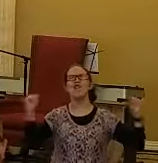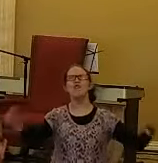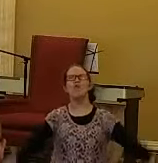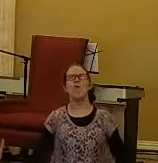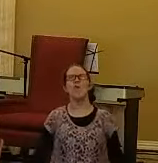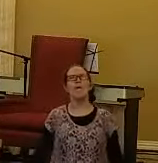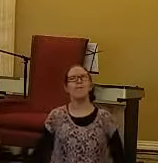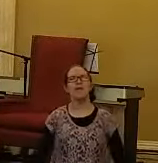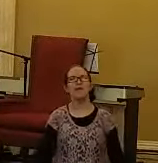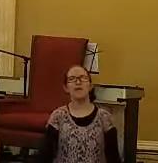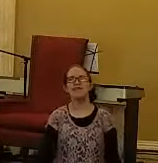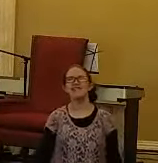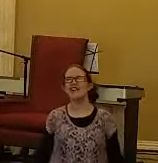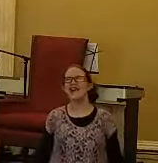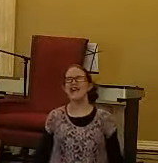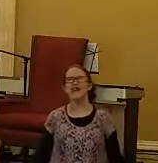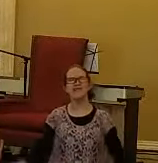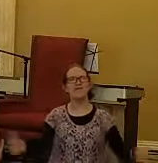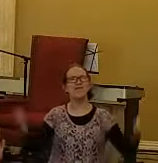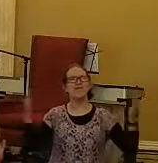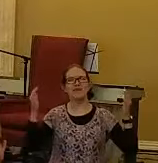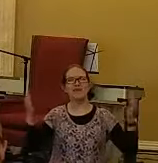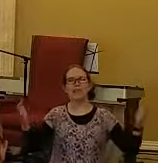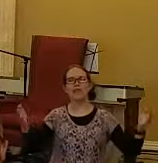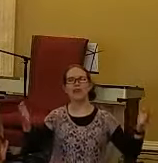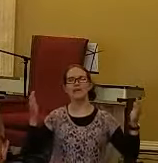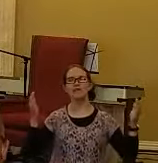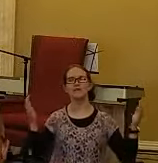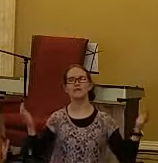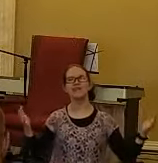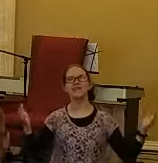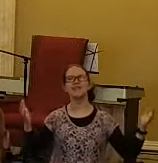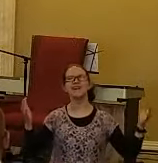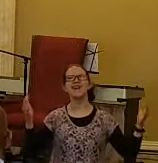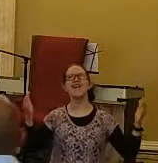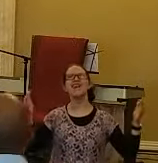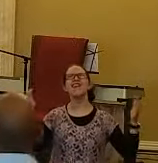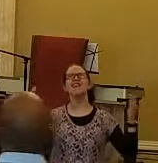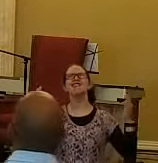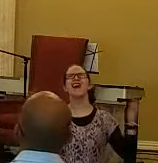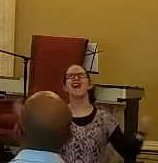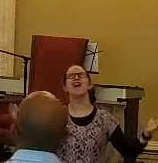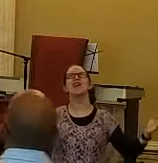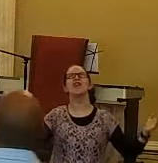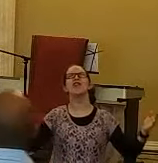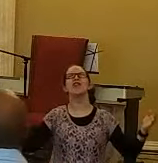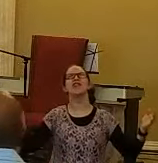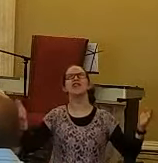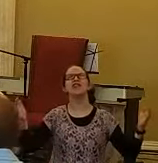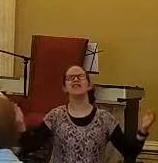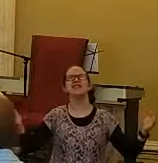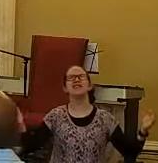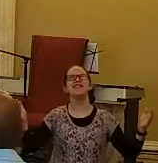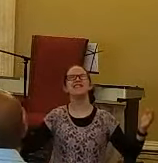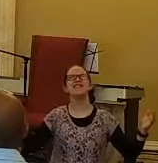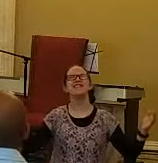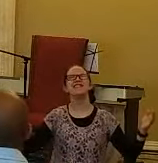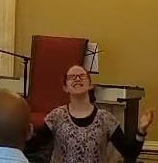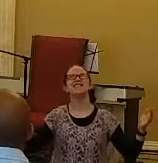that I feel, God. Anoint me, Lord, as I minister your word tonight. Anoint every heart, Lord, we pray in Jesus' mighty